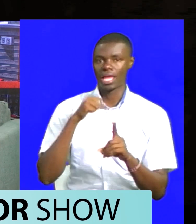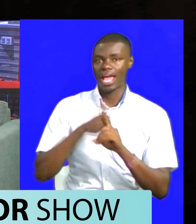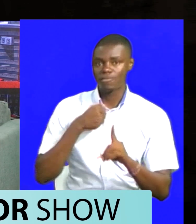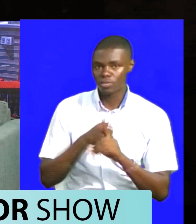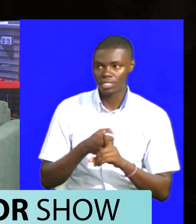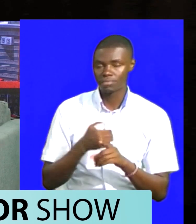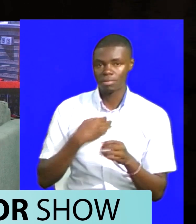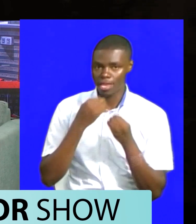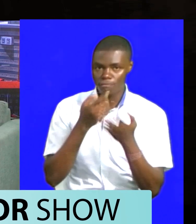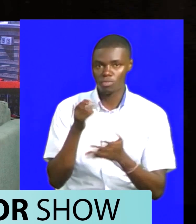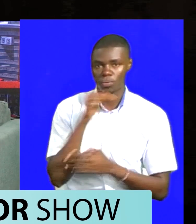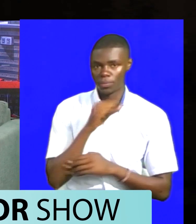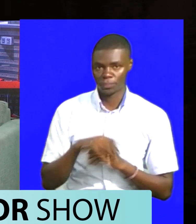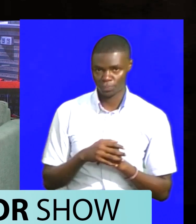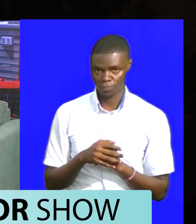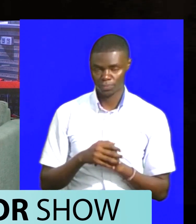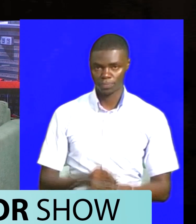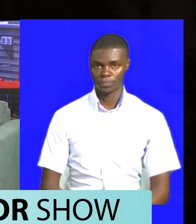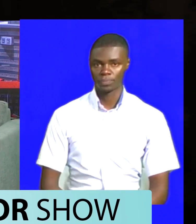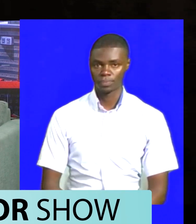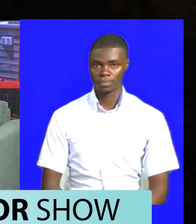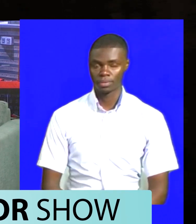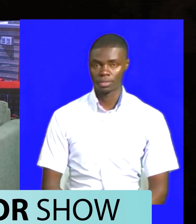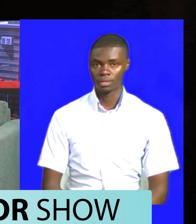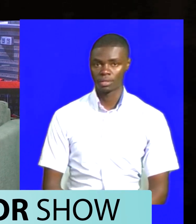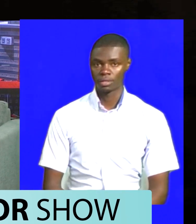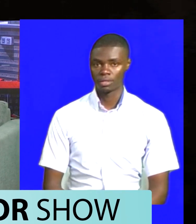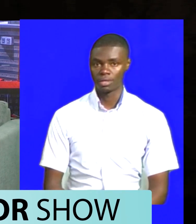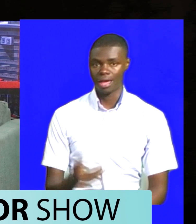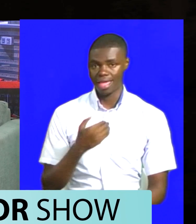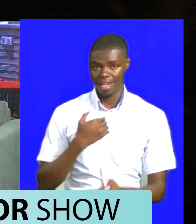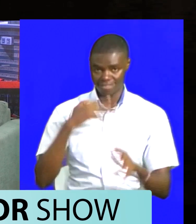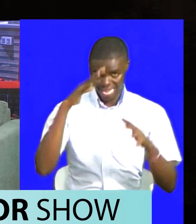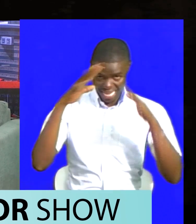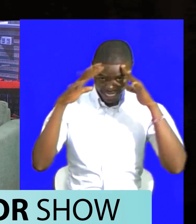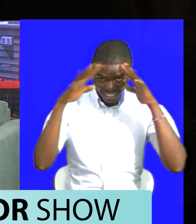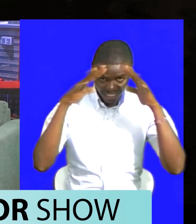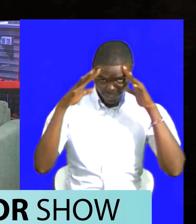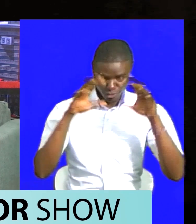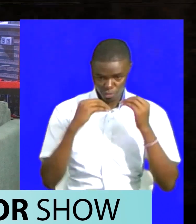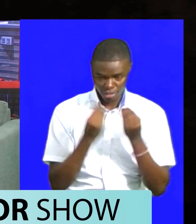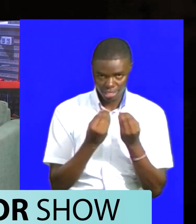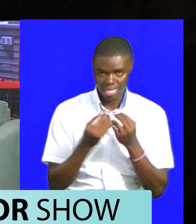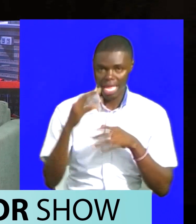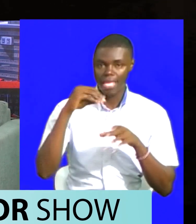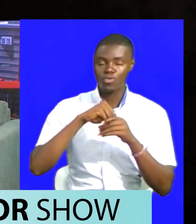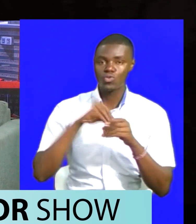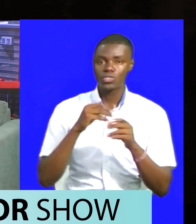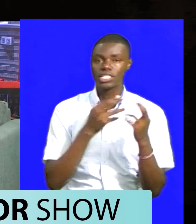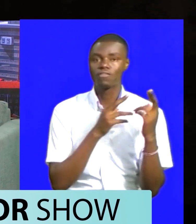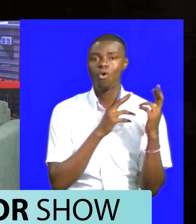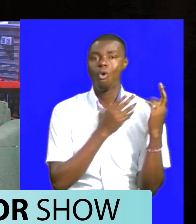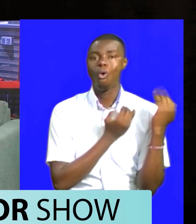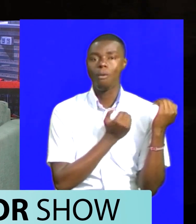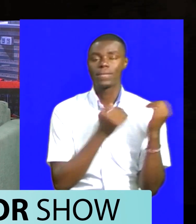I had told you. I have an initiative. It's called Inclusive Hope Foundation. It's